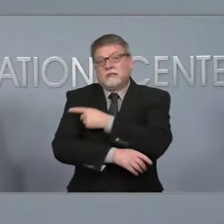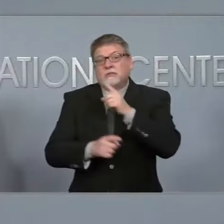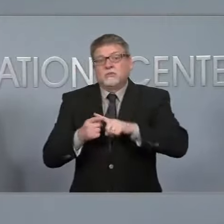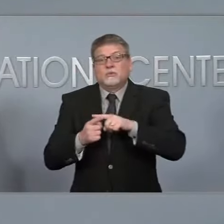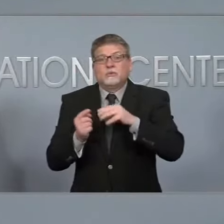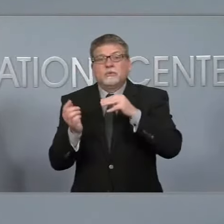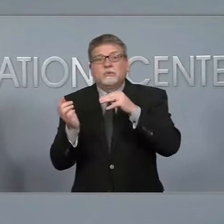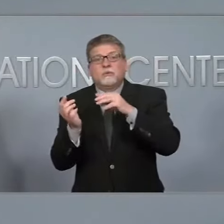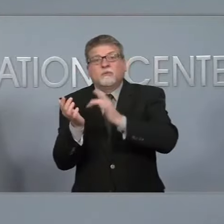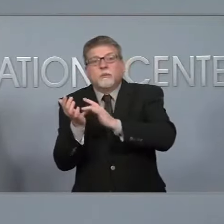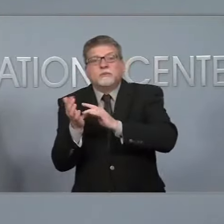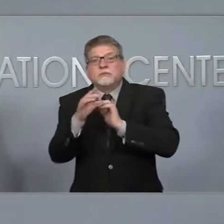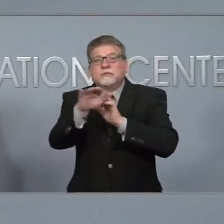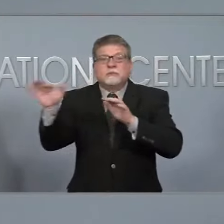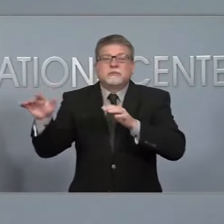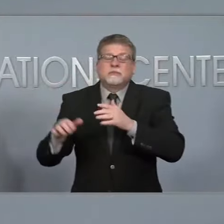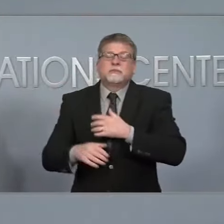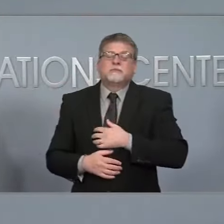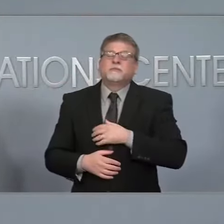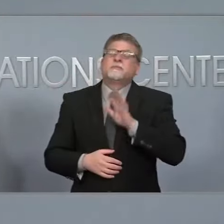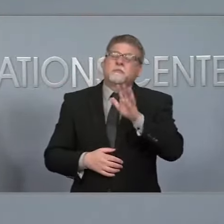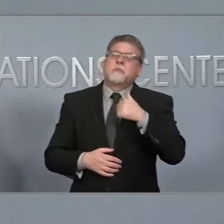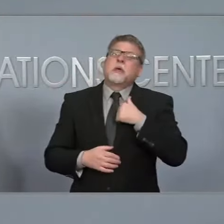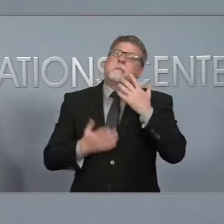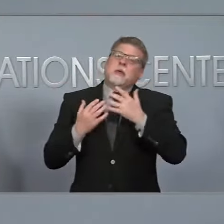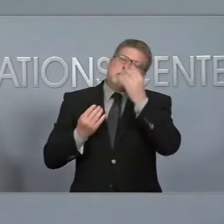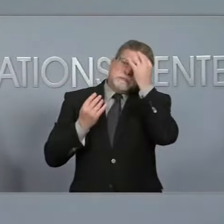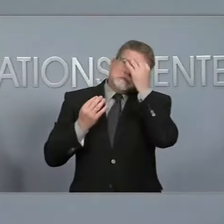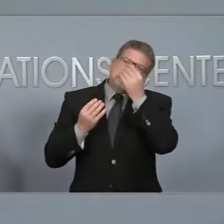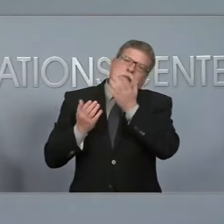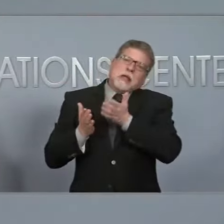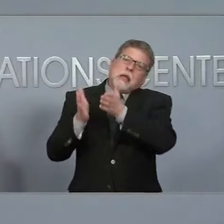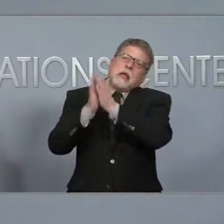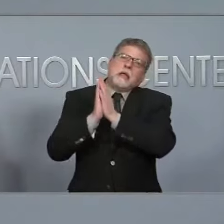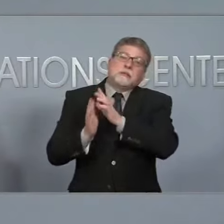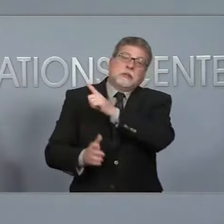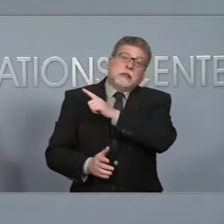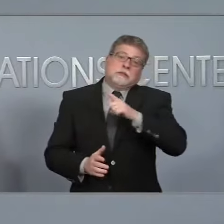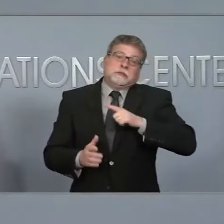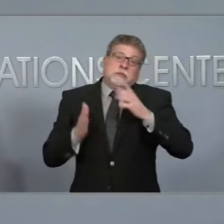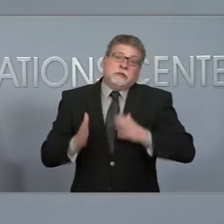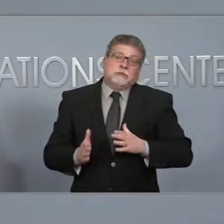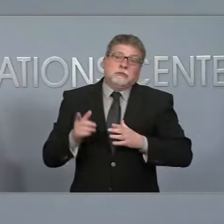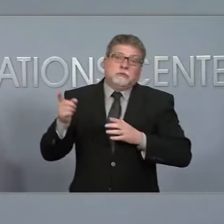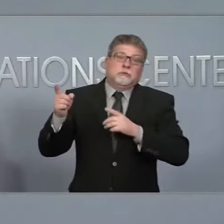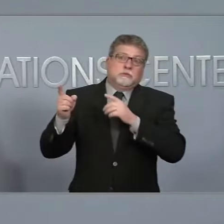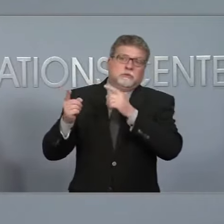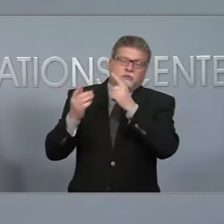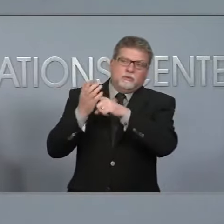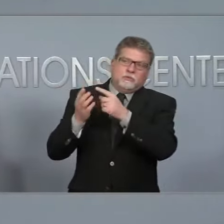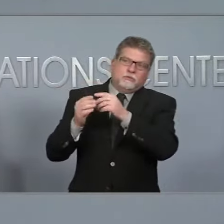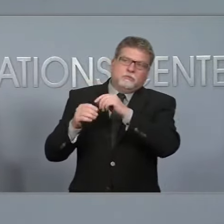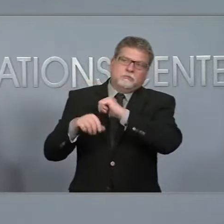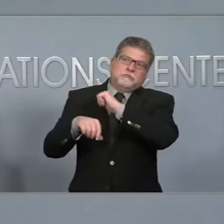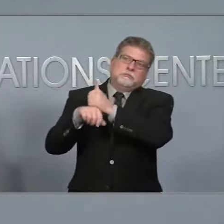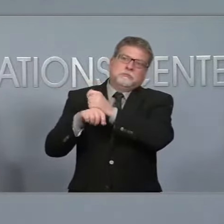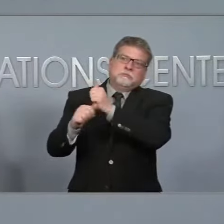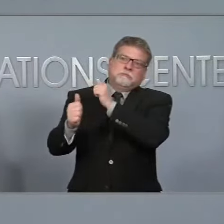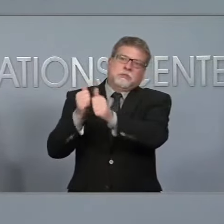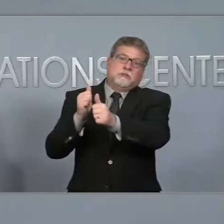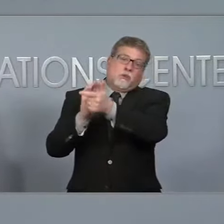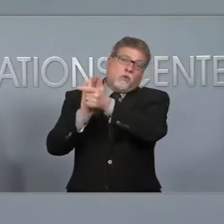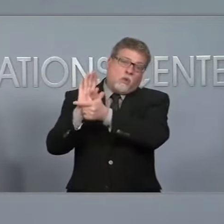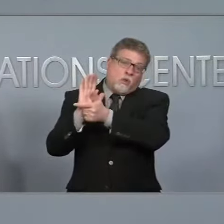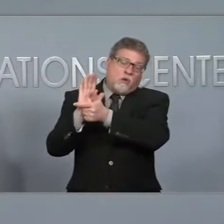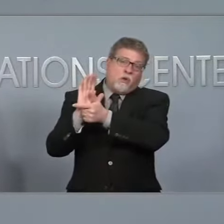may talk with the legislature about putting some things into law permanently so we can